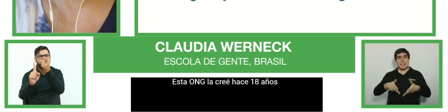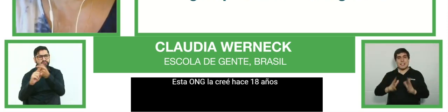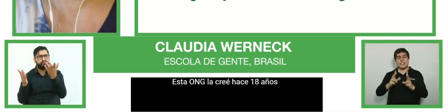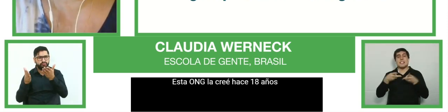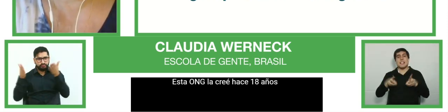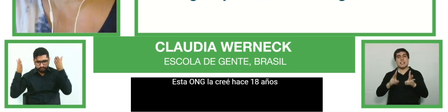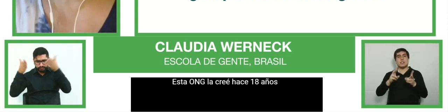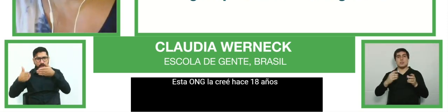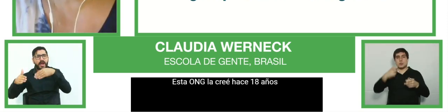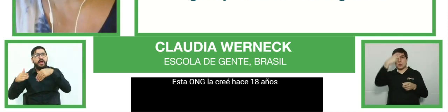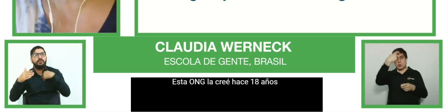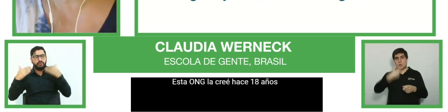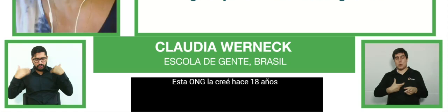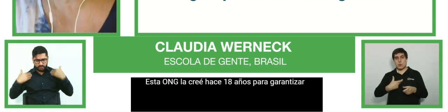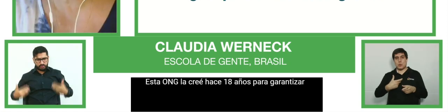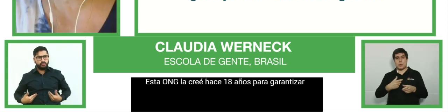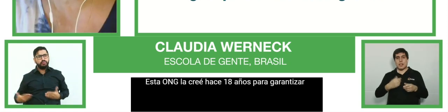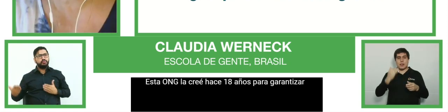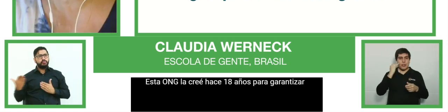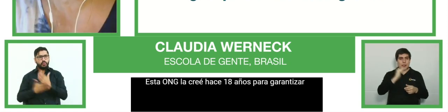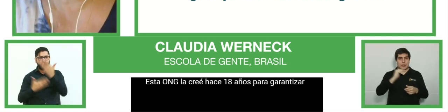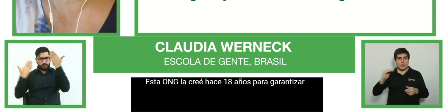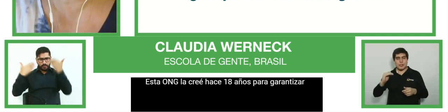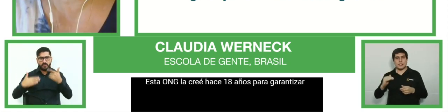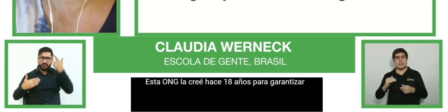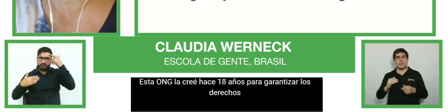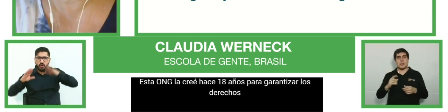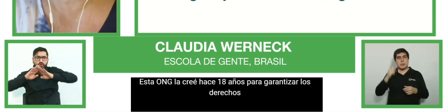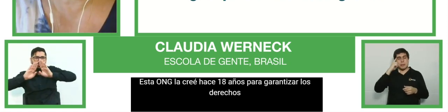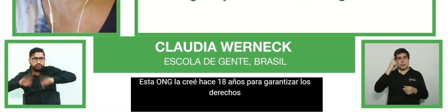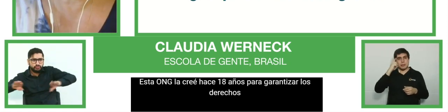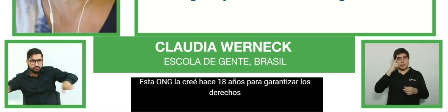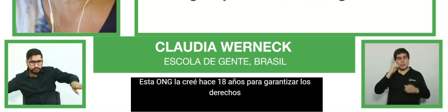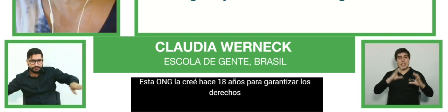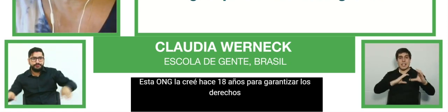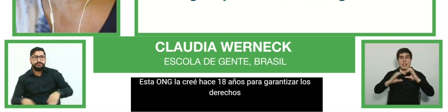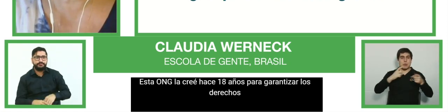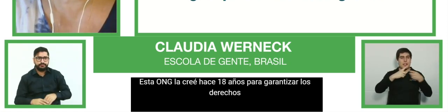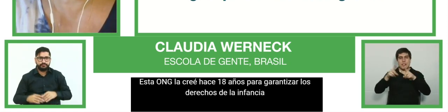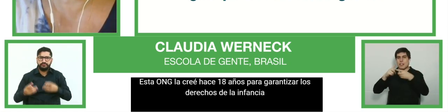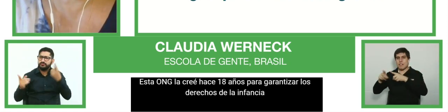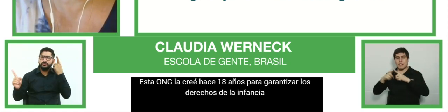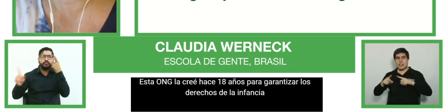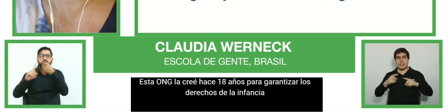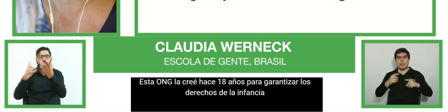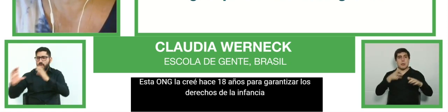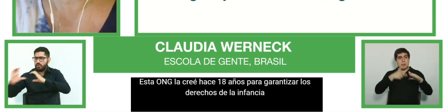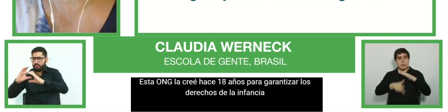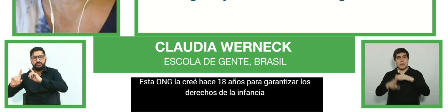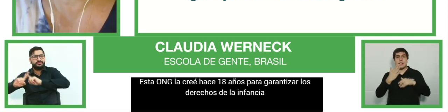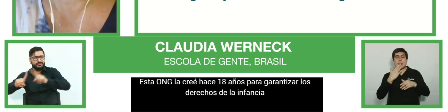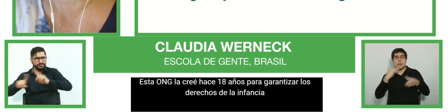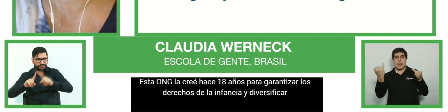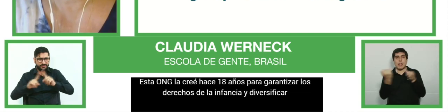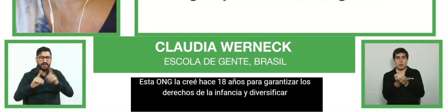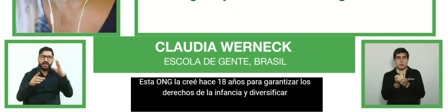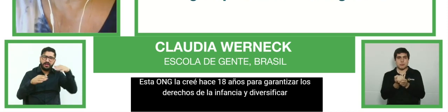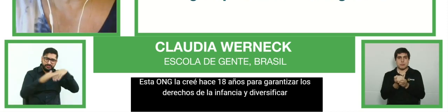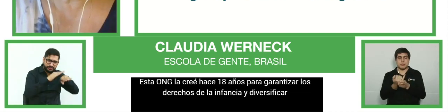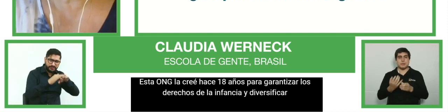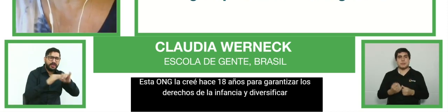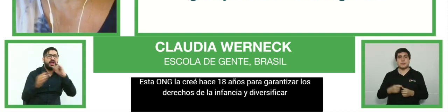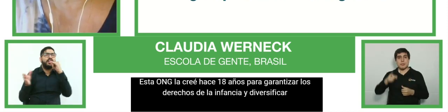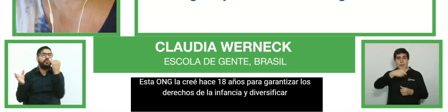the diversification in communication, accessible communication, inclusive communication. We're Escola de